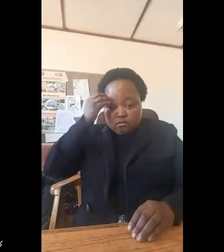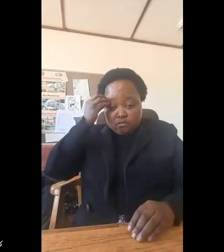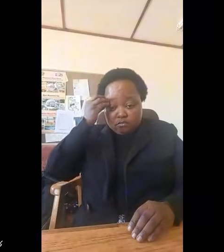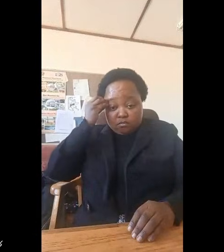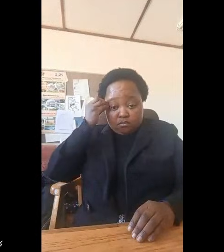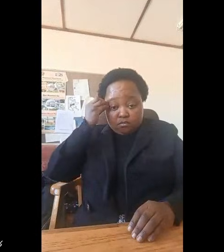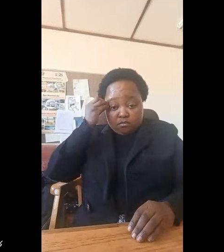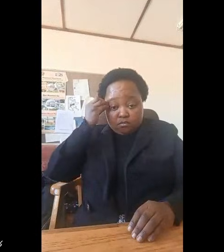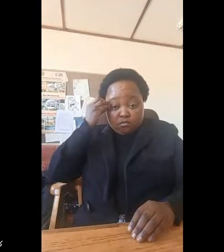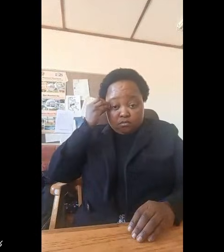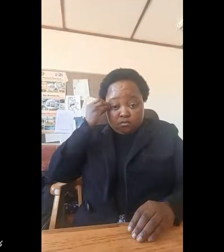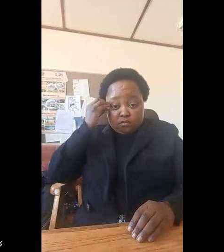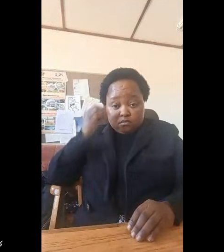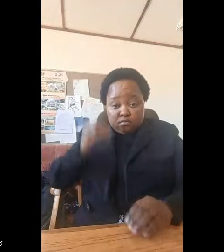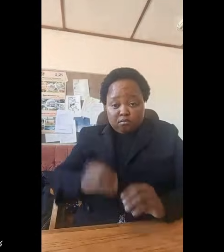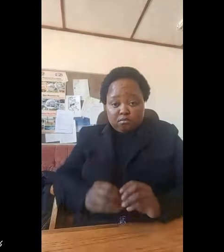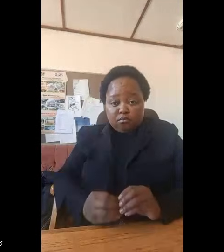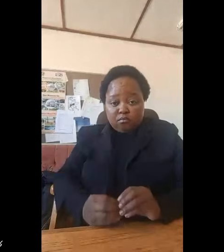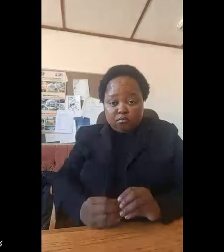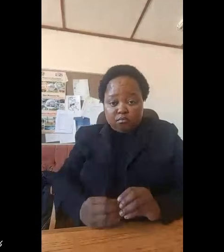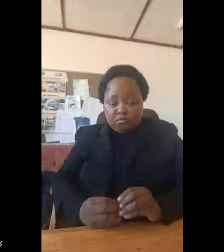Mayor CEO to give us